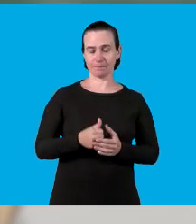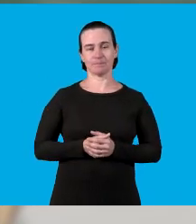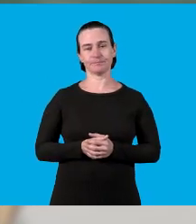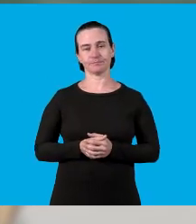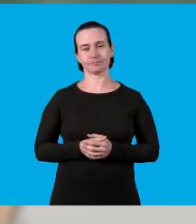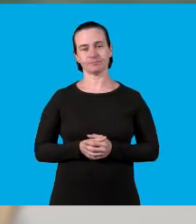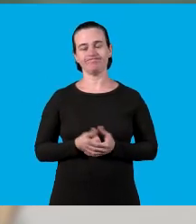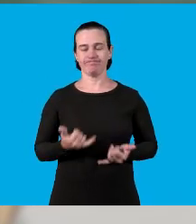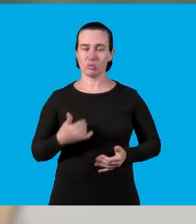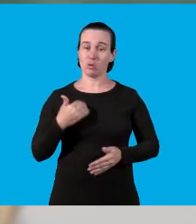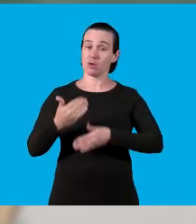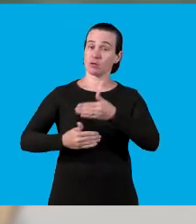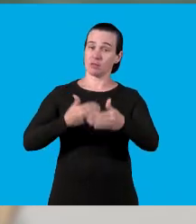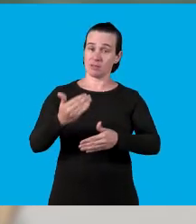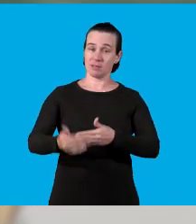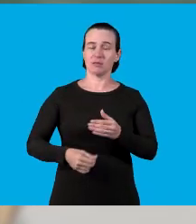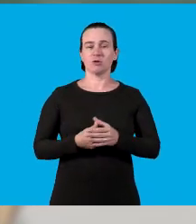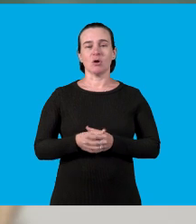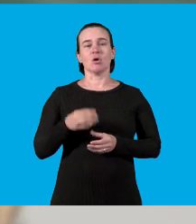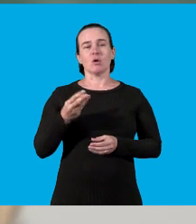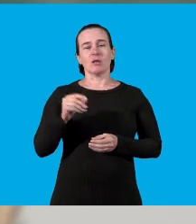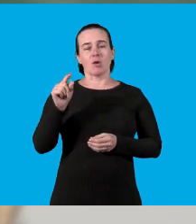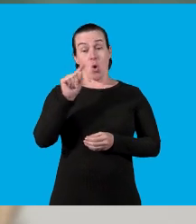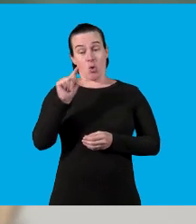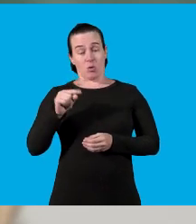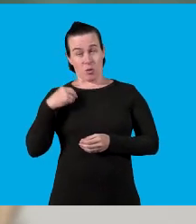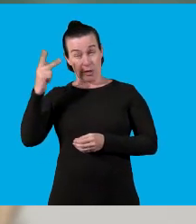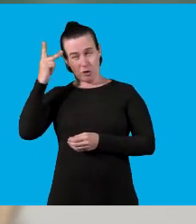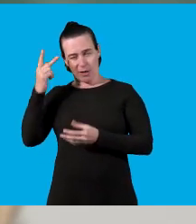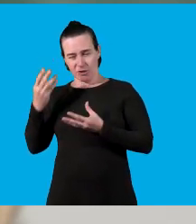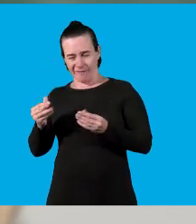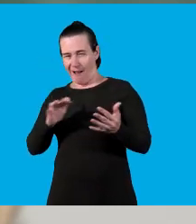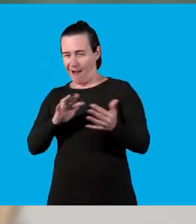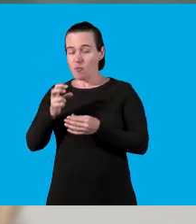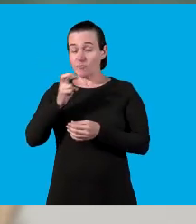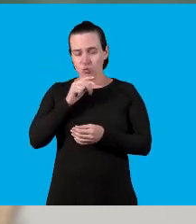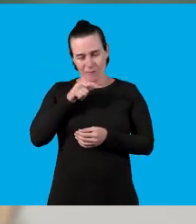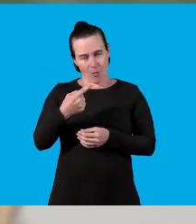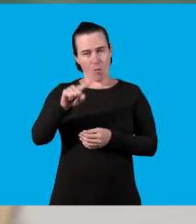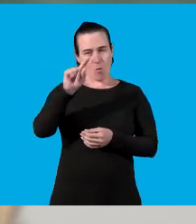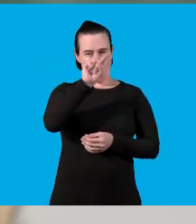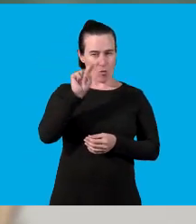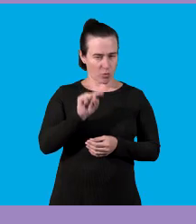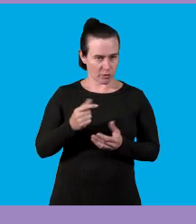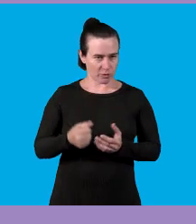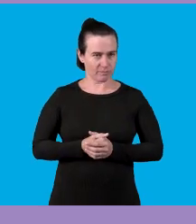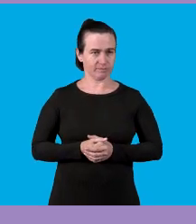Welcome back. Let's continue now with application questions. The first one,